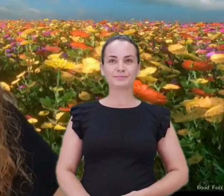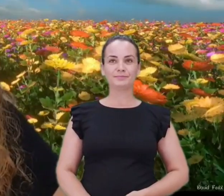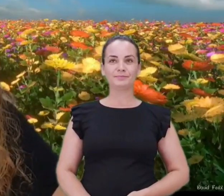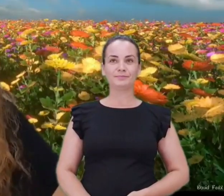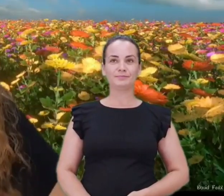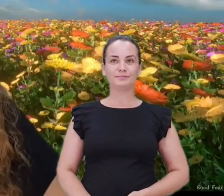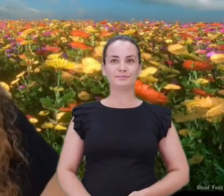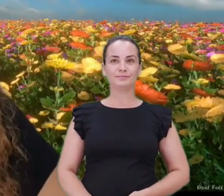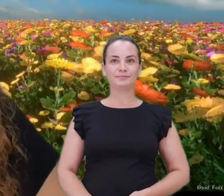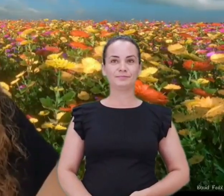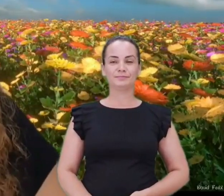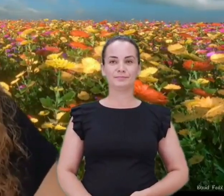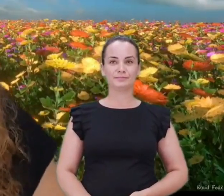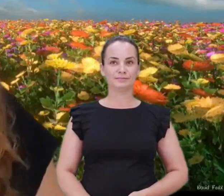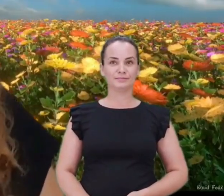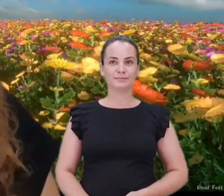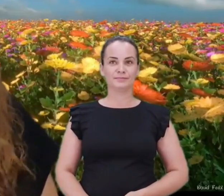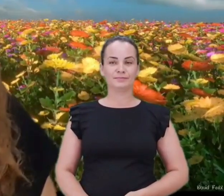mother,